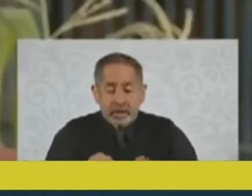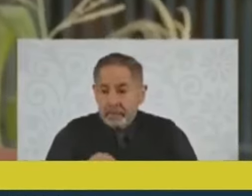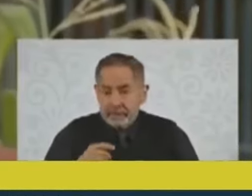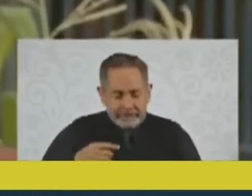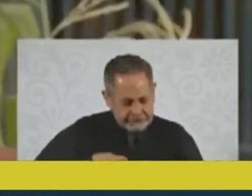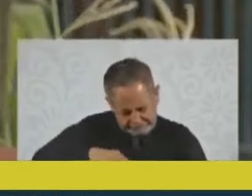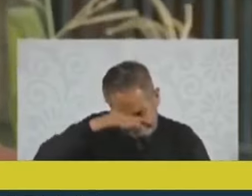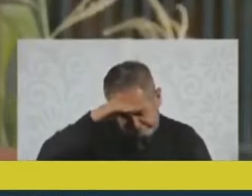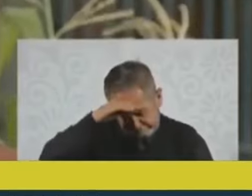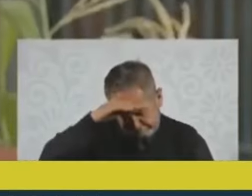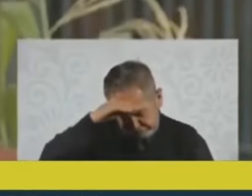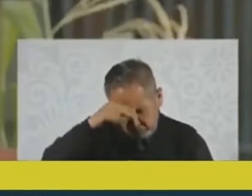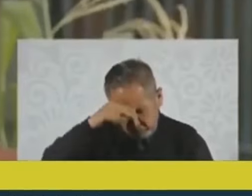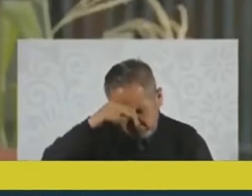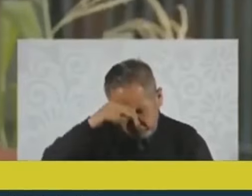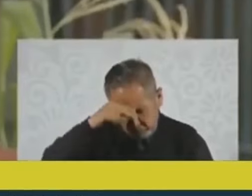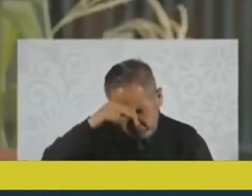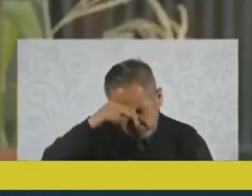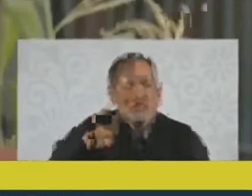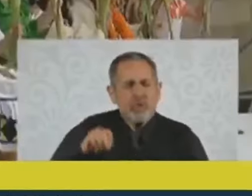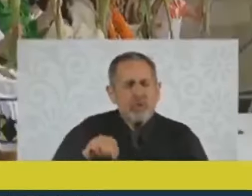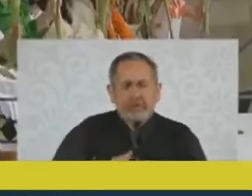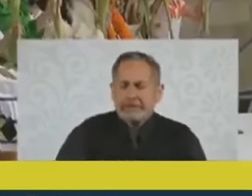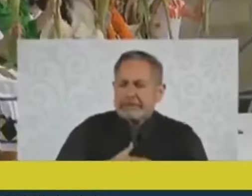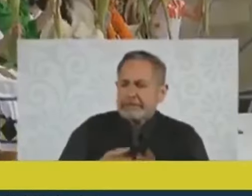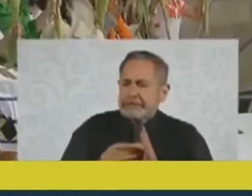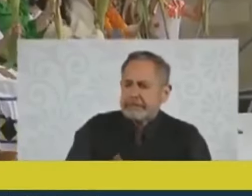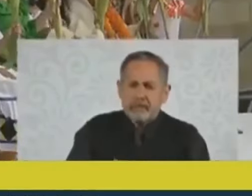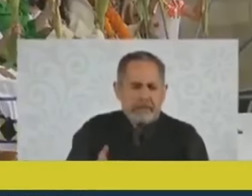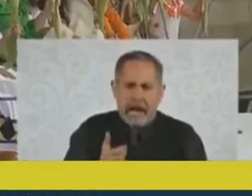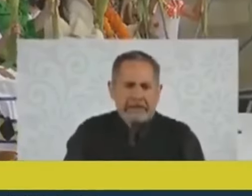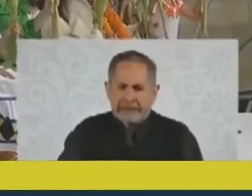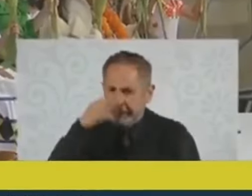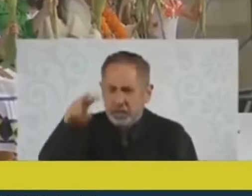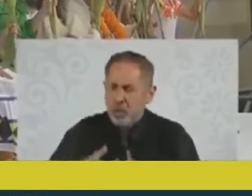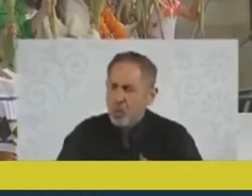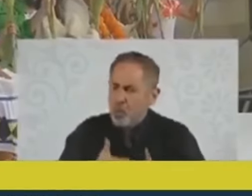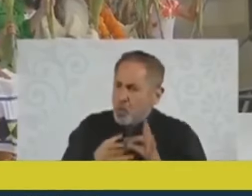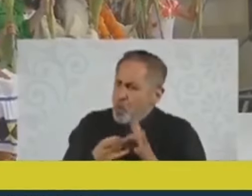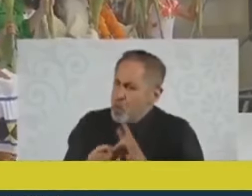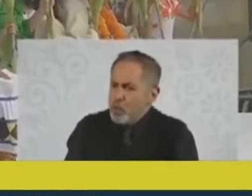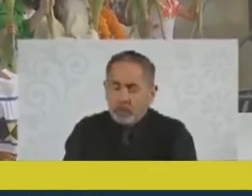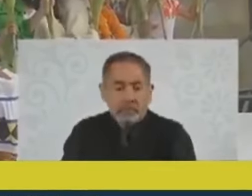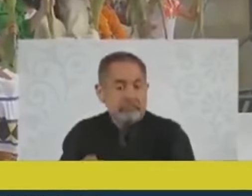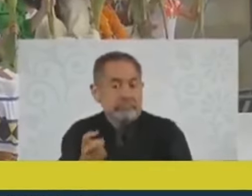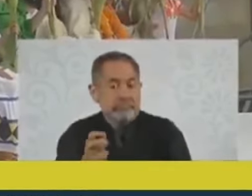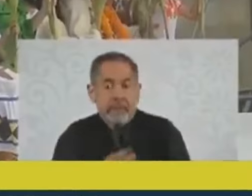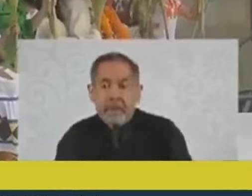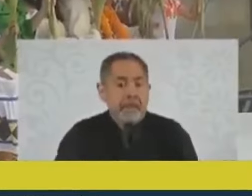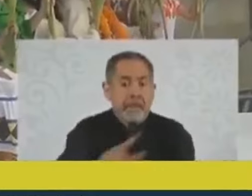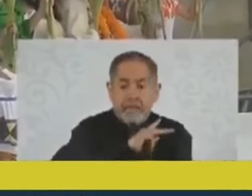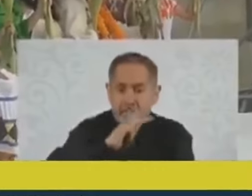our thinking is Mexican humanism. And our nation and our